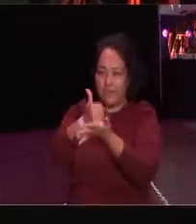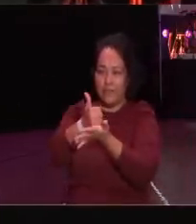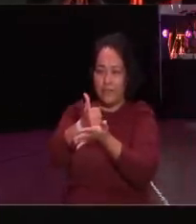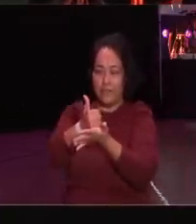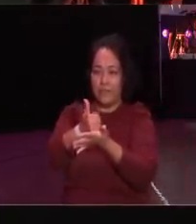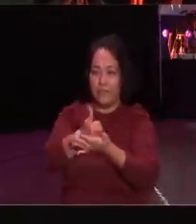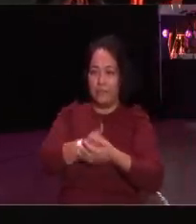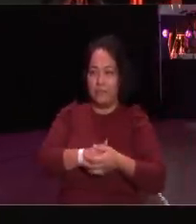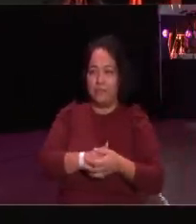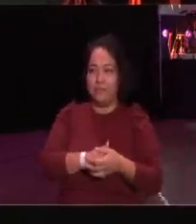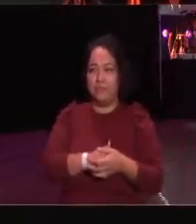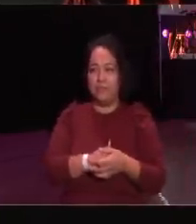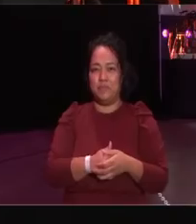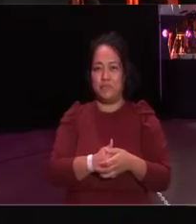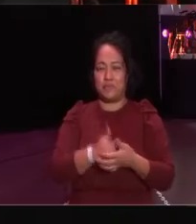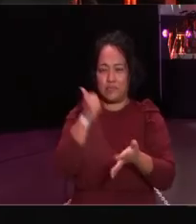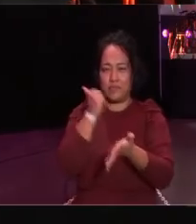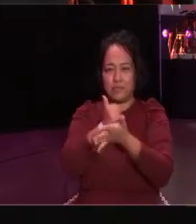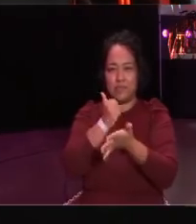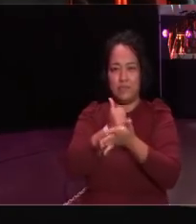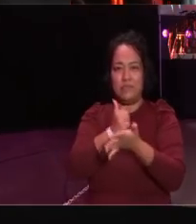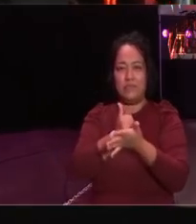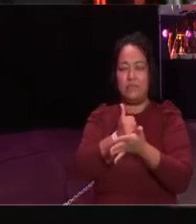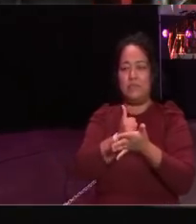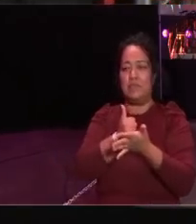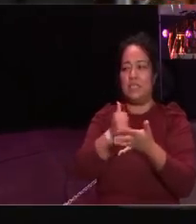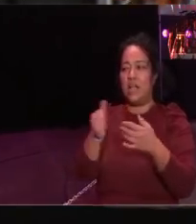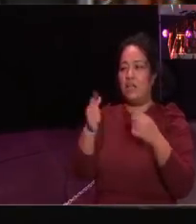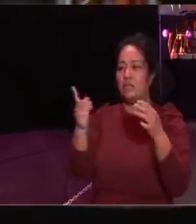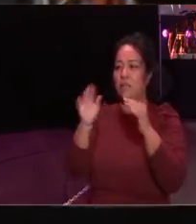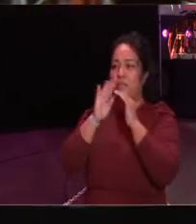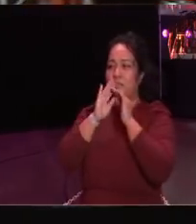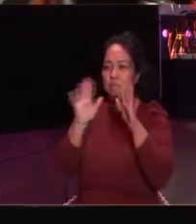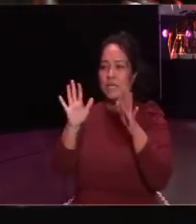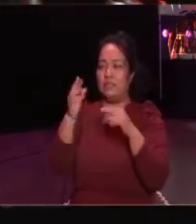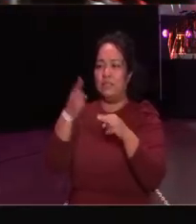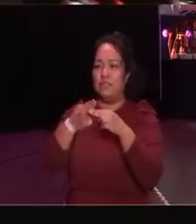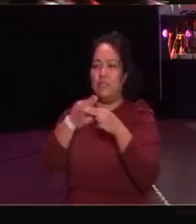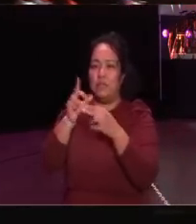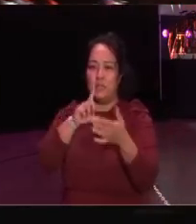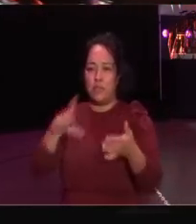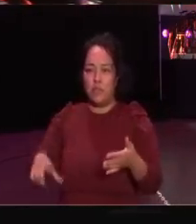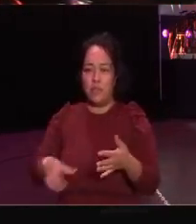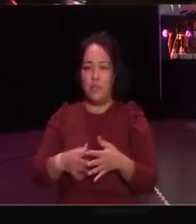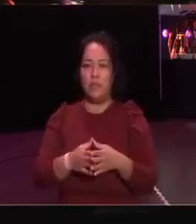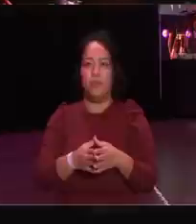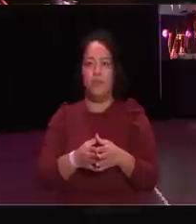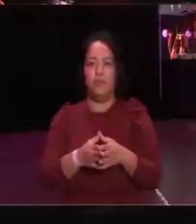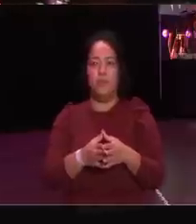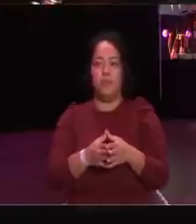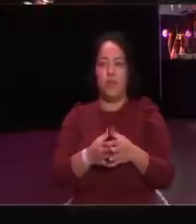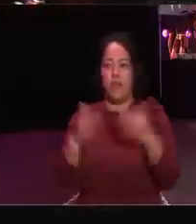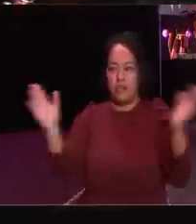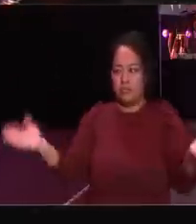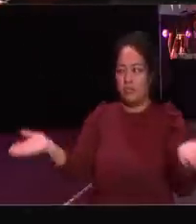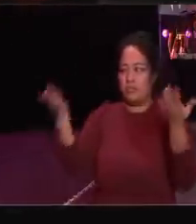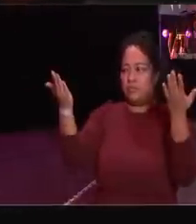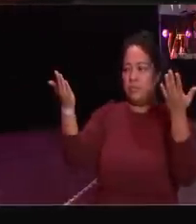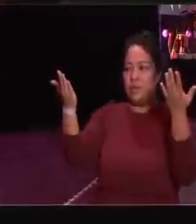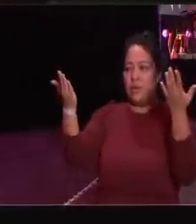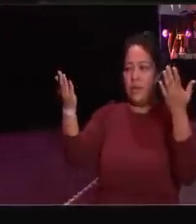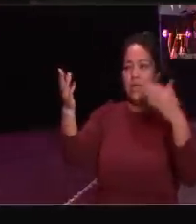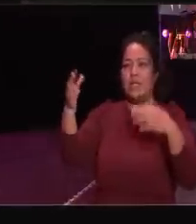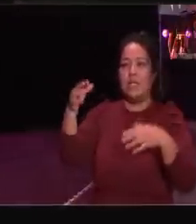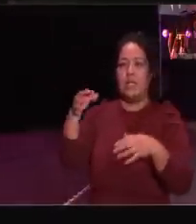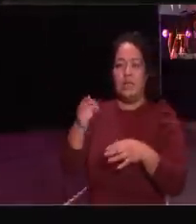Amen. Amen. Alguien bendiga el nombre del Señor. Someone bless the name of the Lord. Alguien póngase de pie. Someone stand